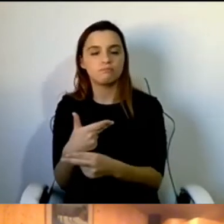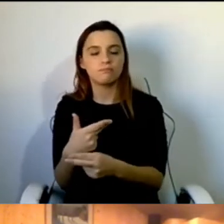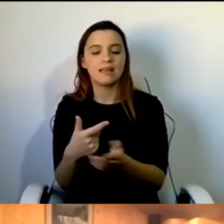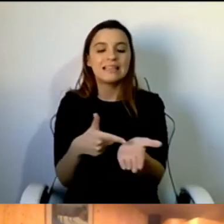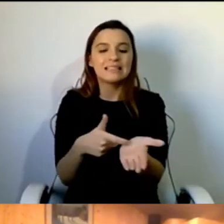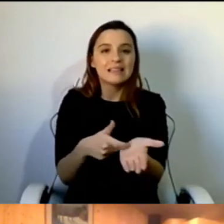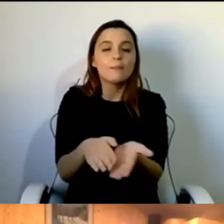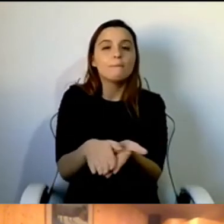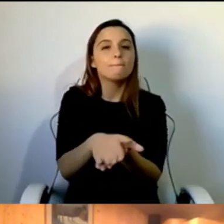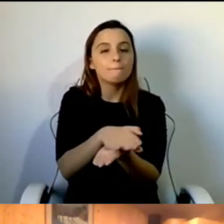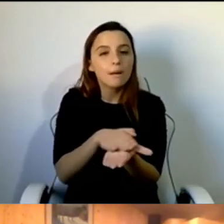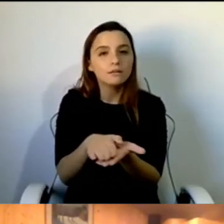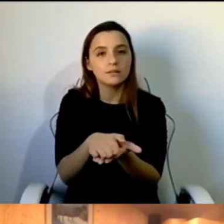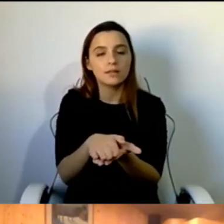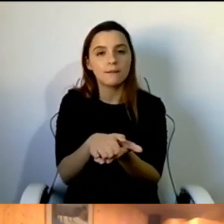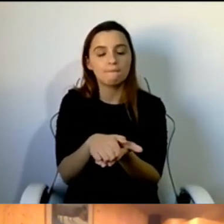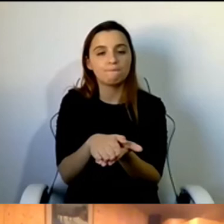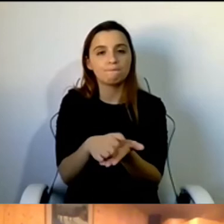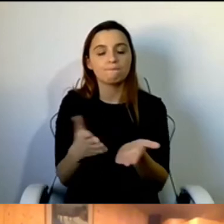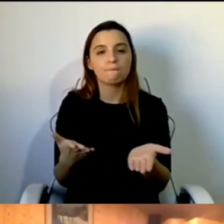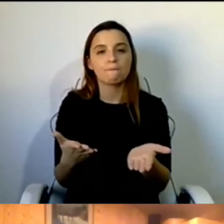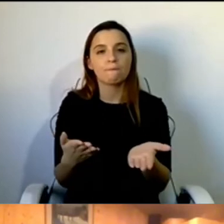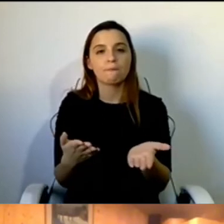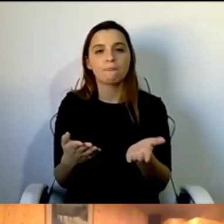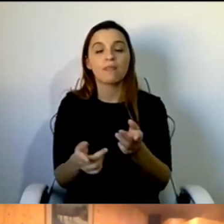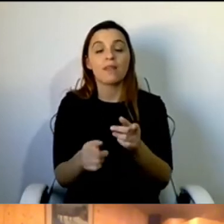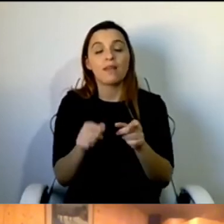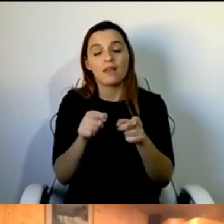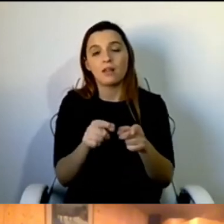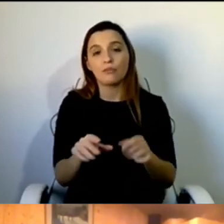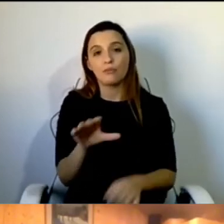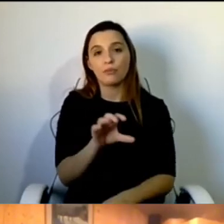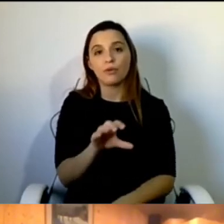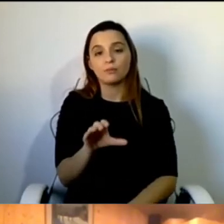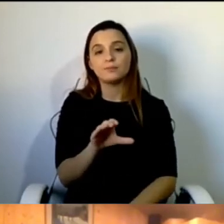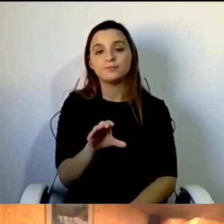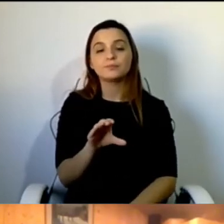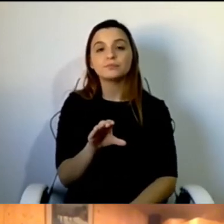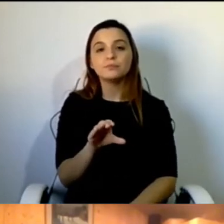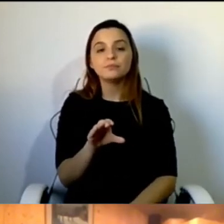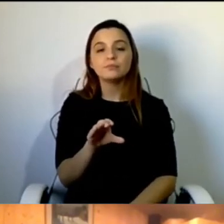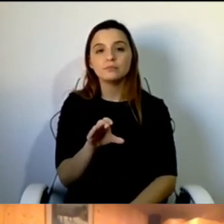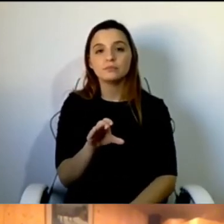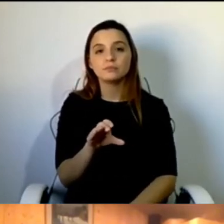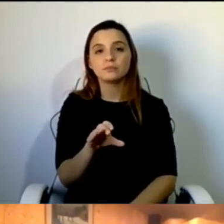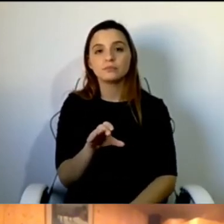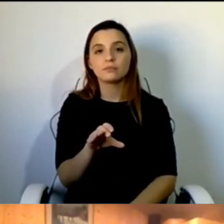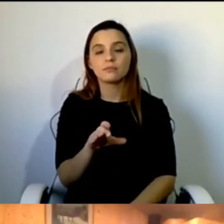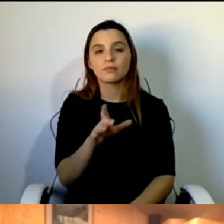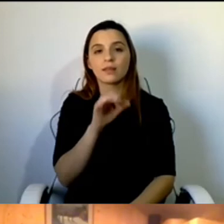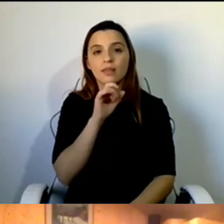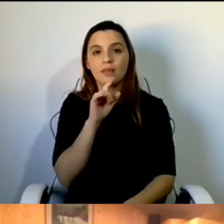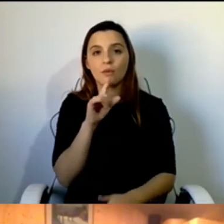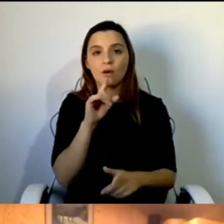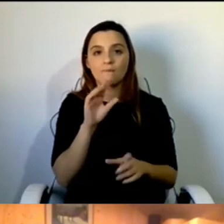a mechanism to even further cut the group that had the right to personal assistance. So that is